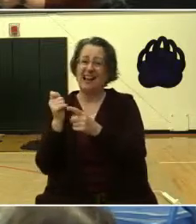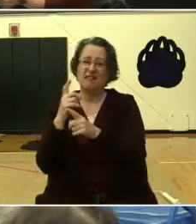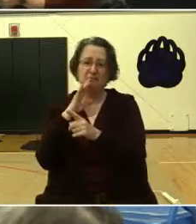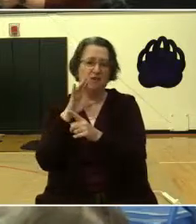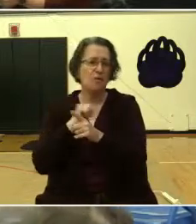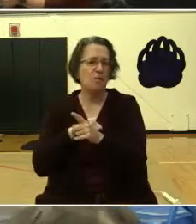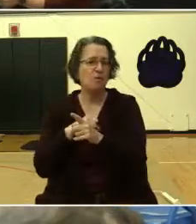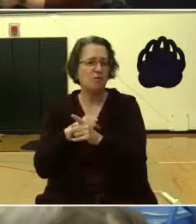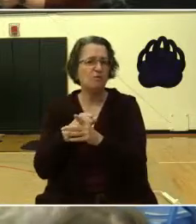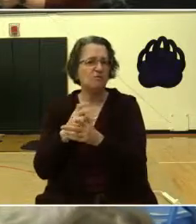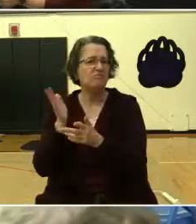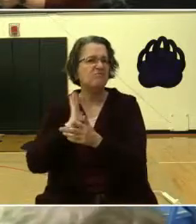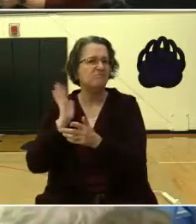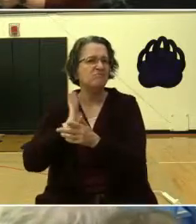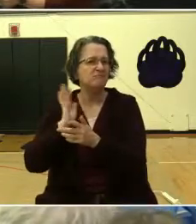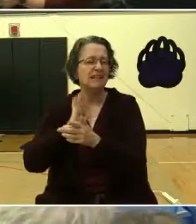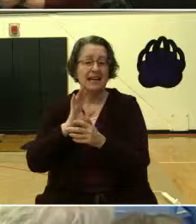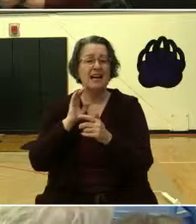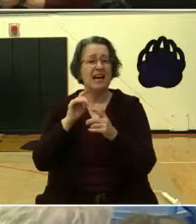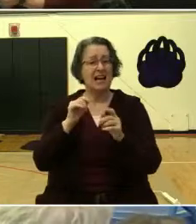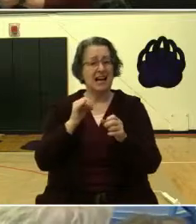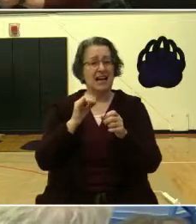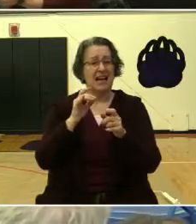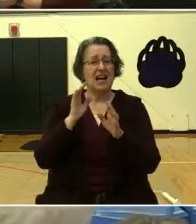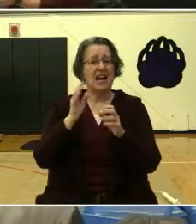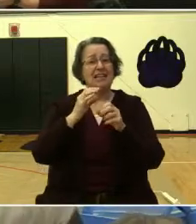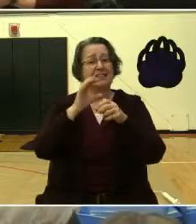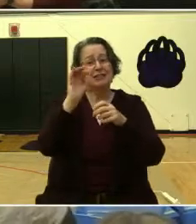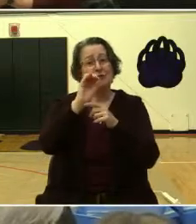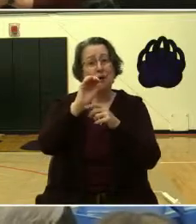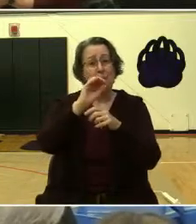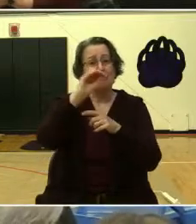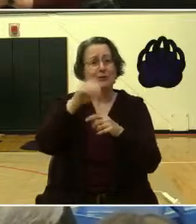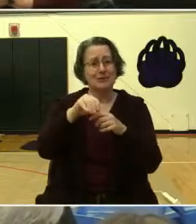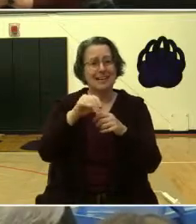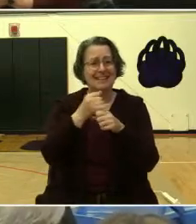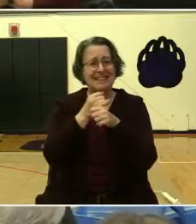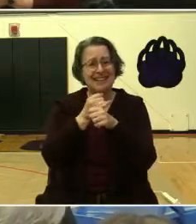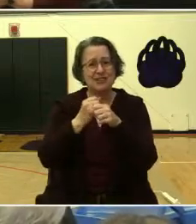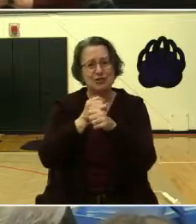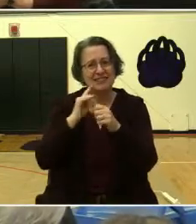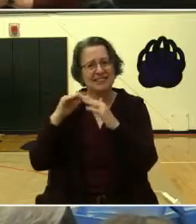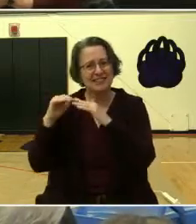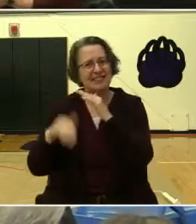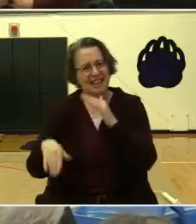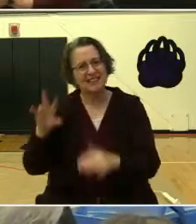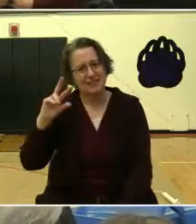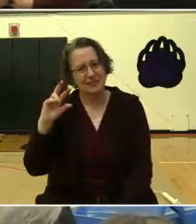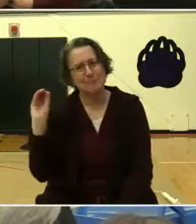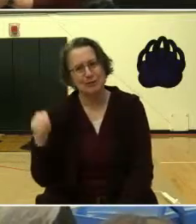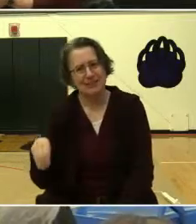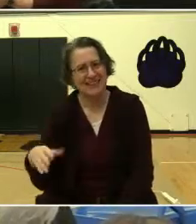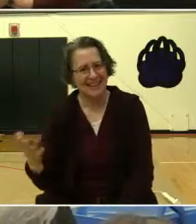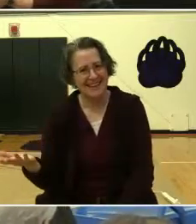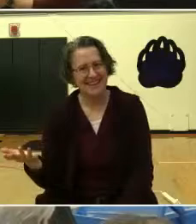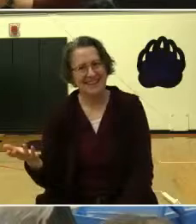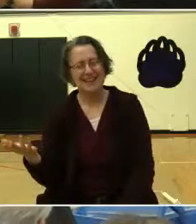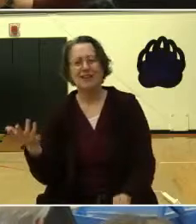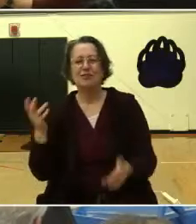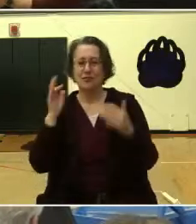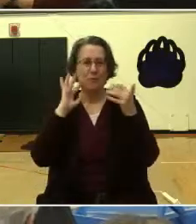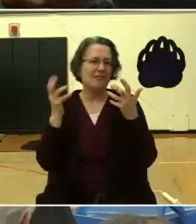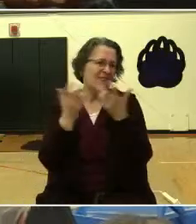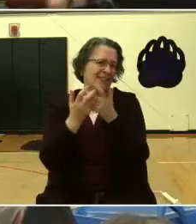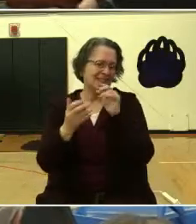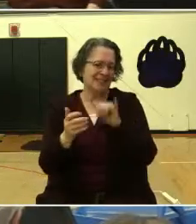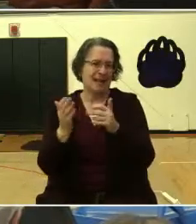and that the 0% interest is under the 3% uh and so that's why uh uh it still works for the motion but